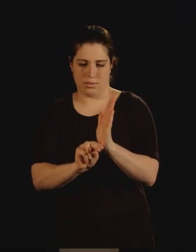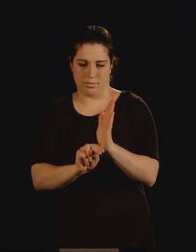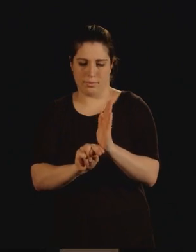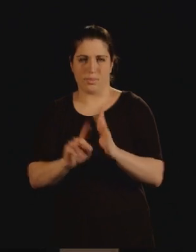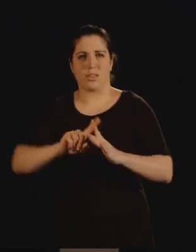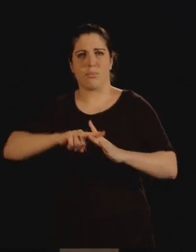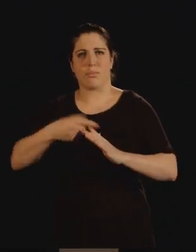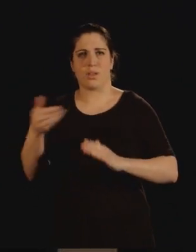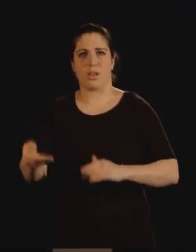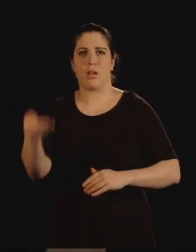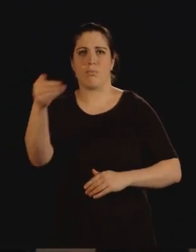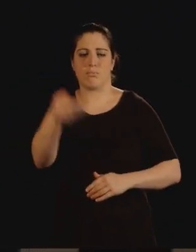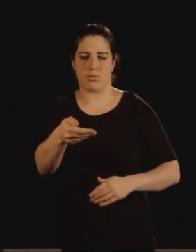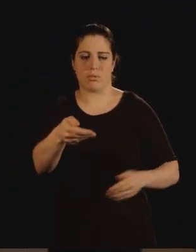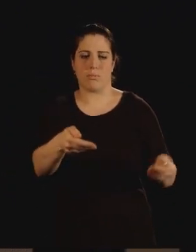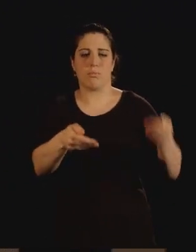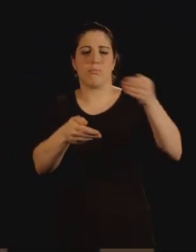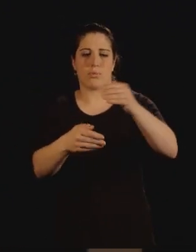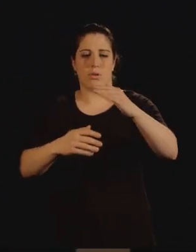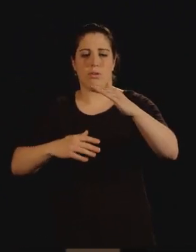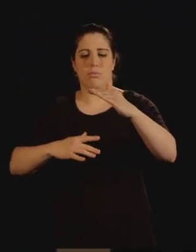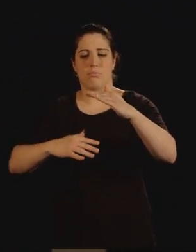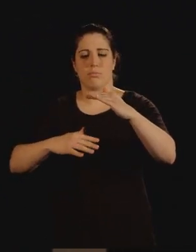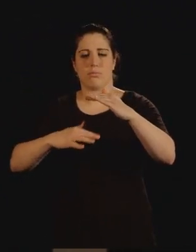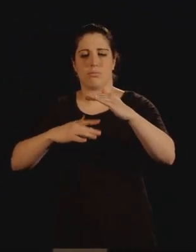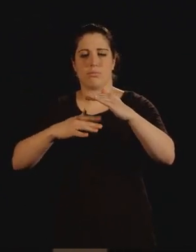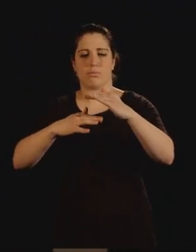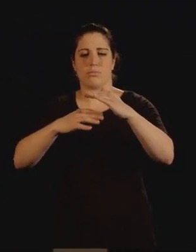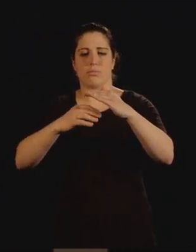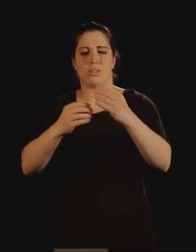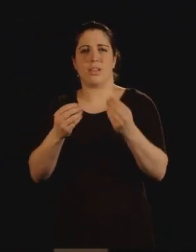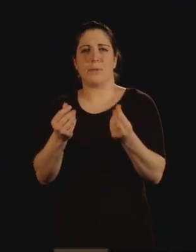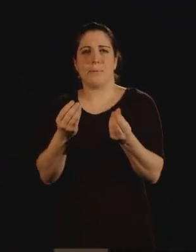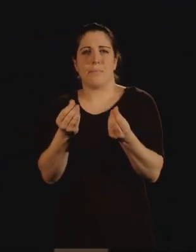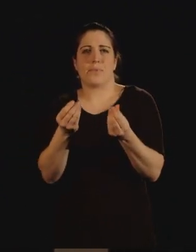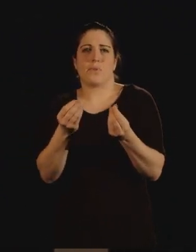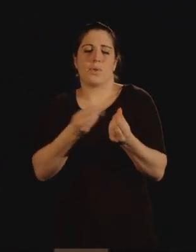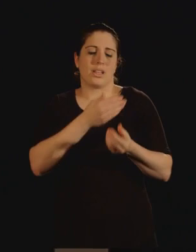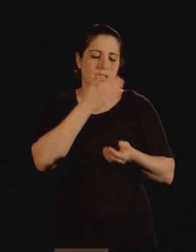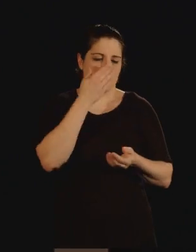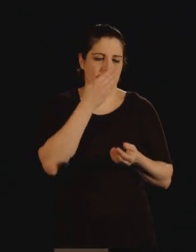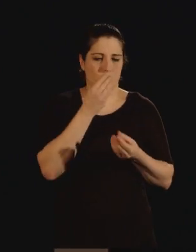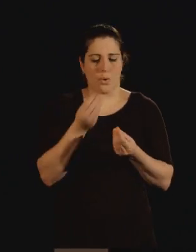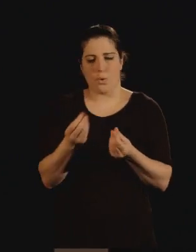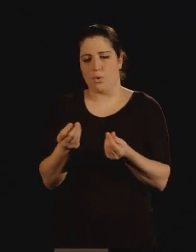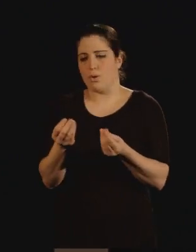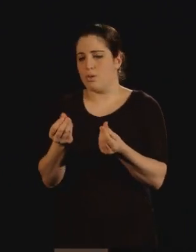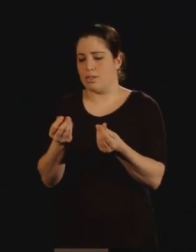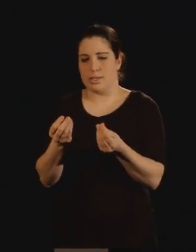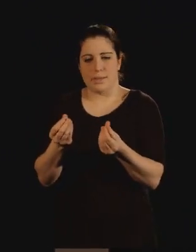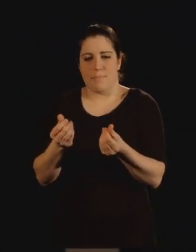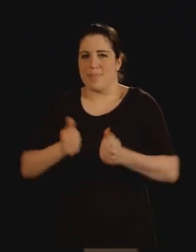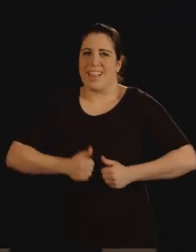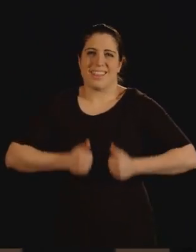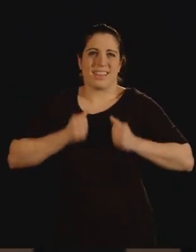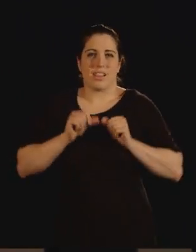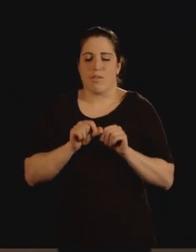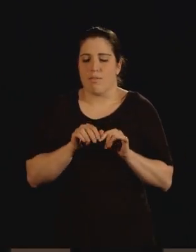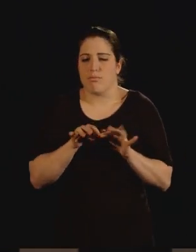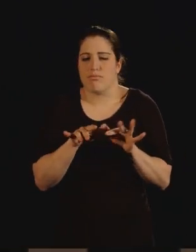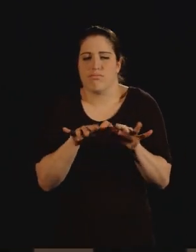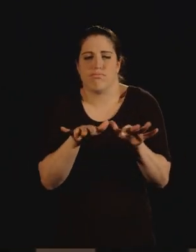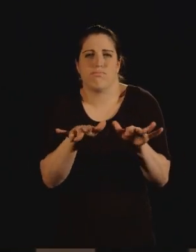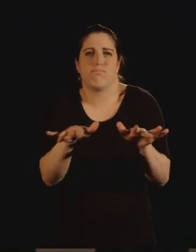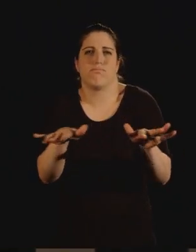Shovel by shovel, Wanda's body was covered with damp, earthy, just like aromatic soil brimming